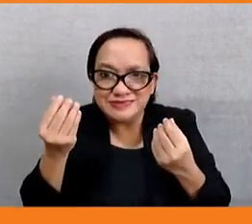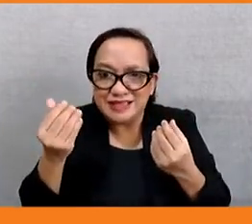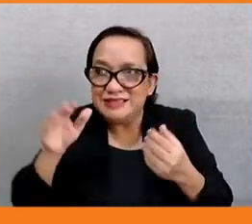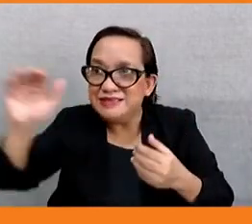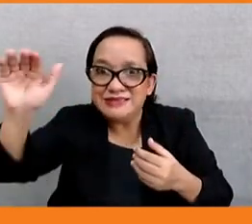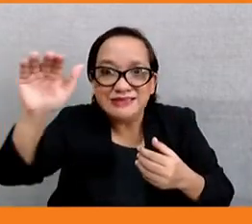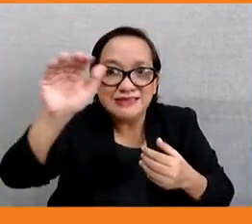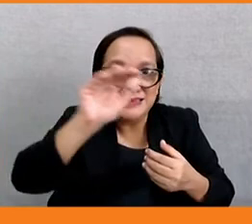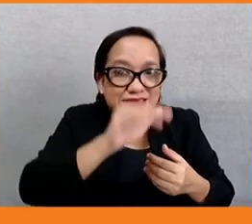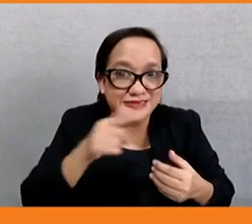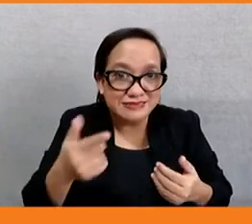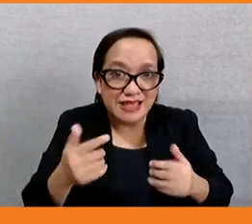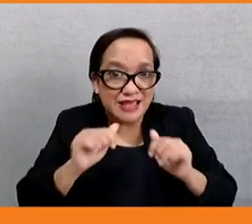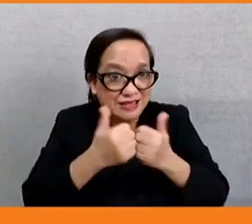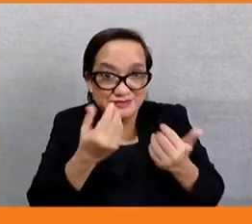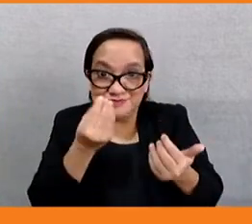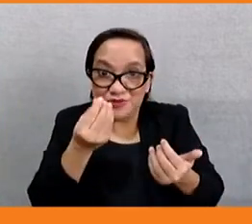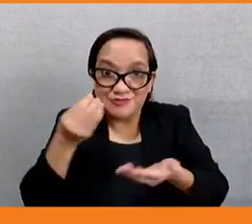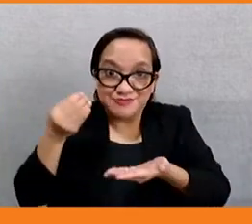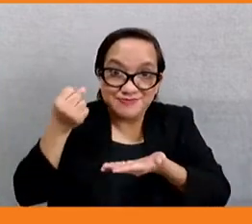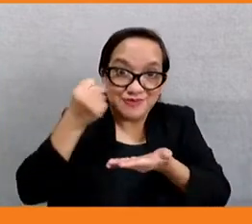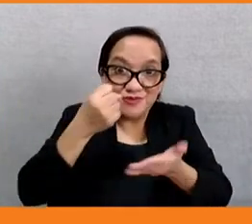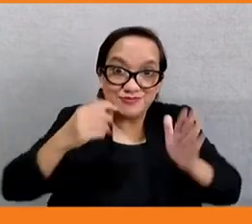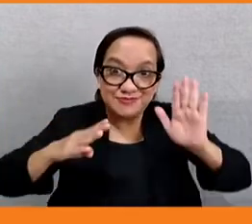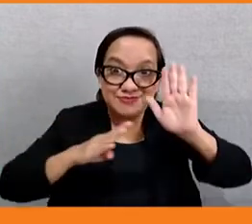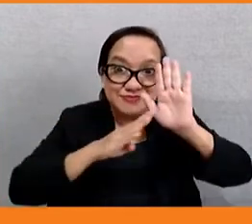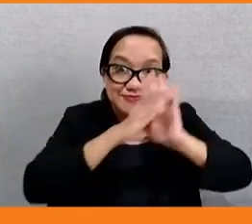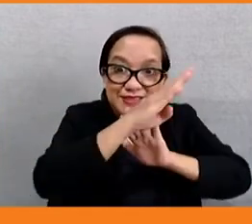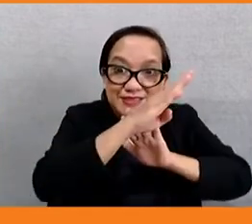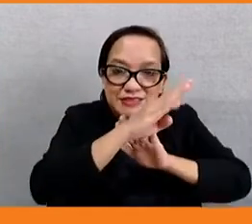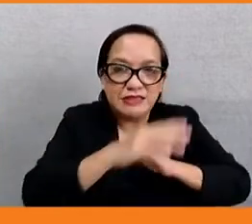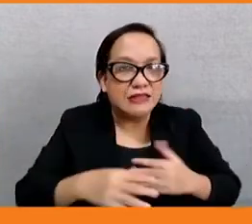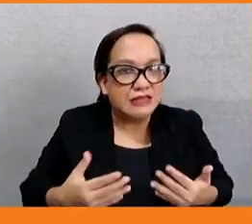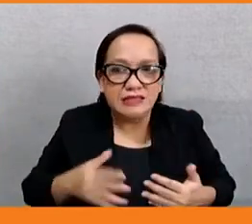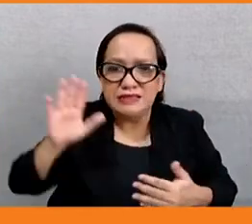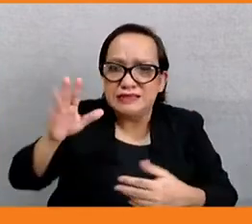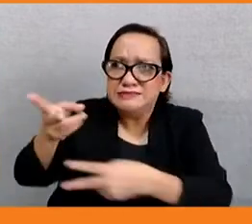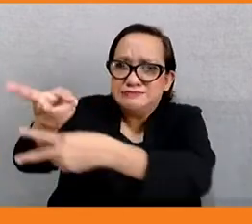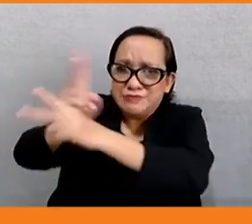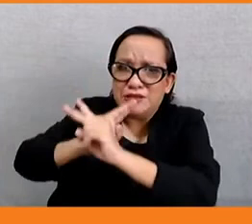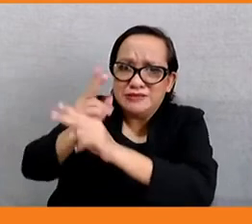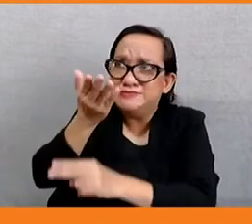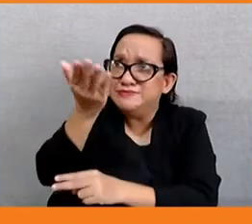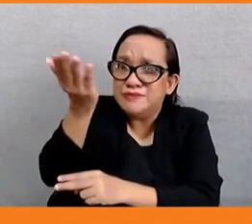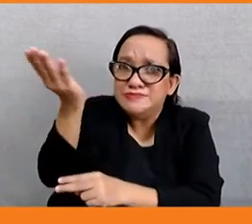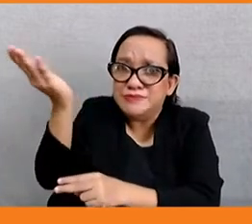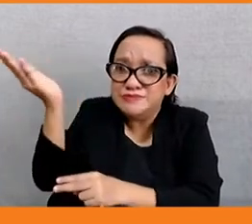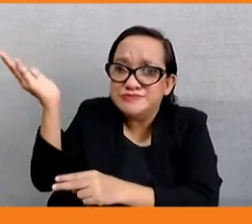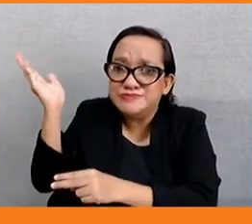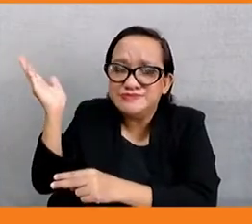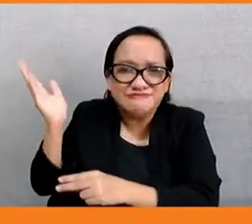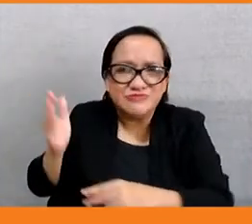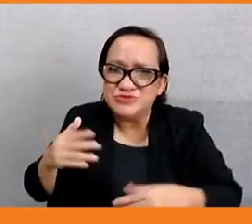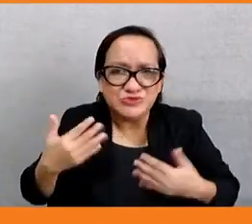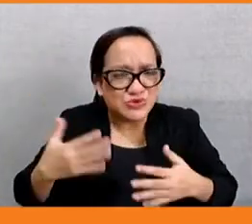President, investigating ADB loans to Sri Lanka from the lens of development effectiveness and debt crisis is